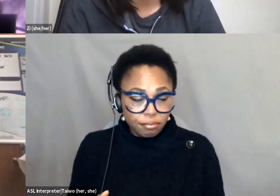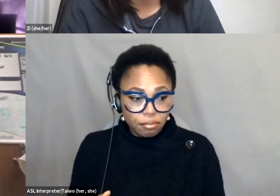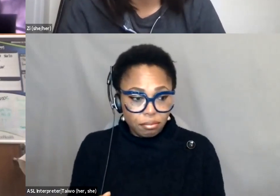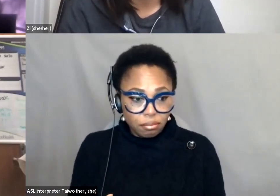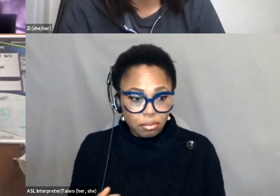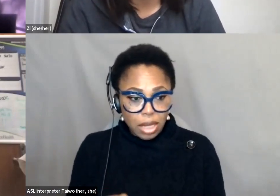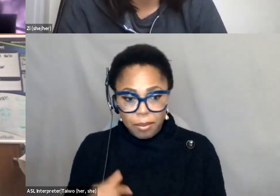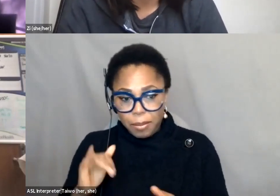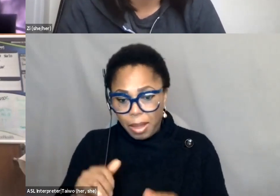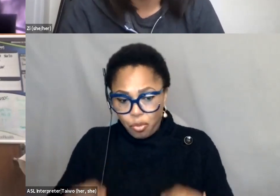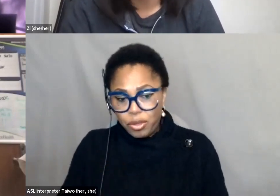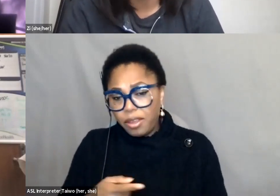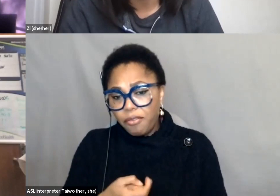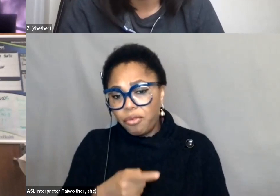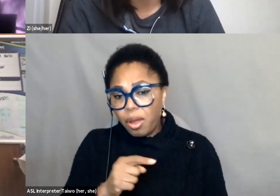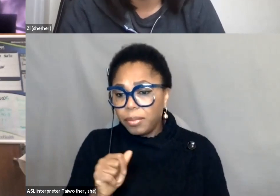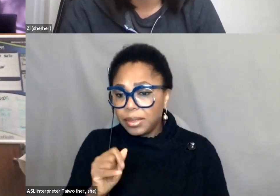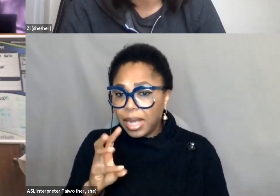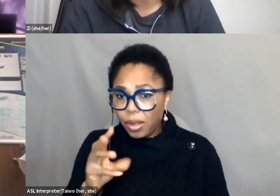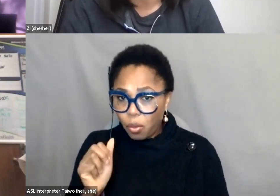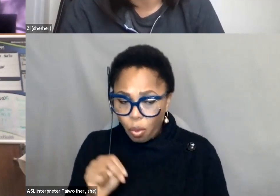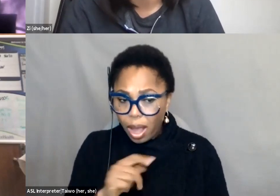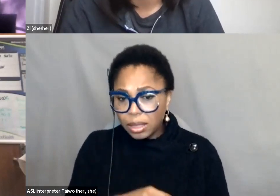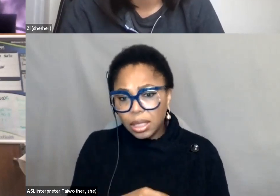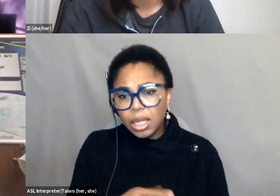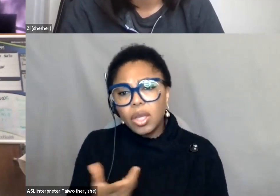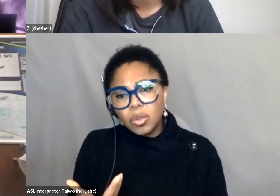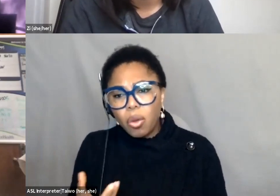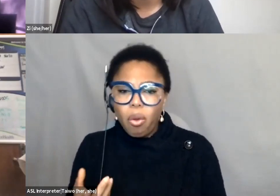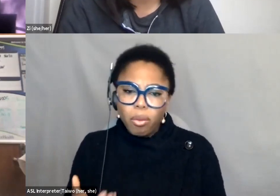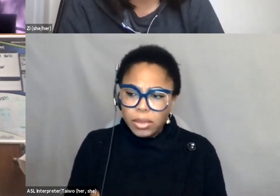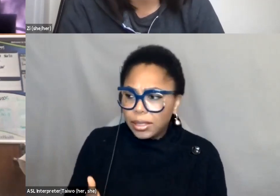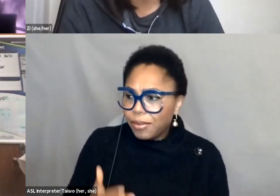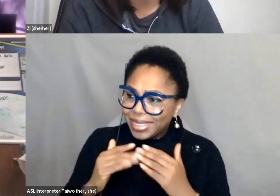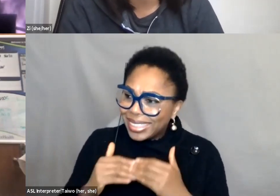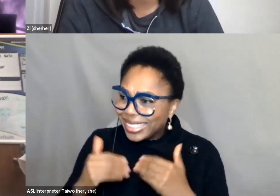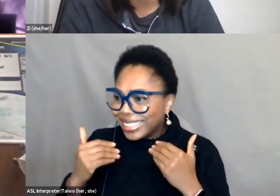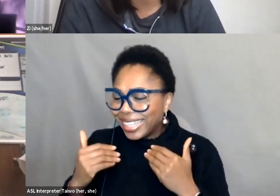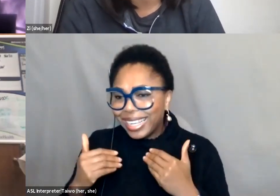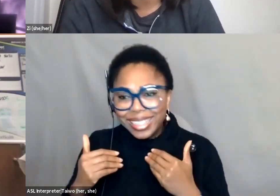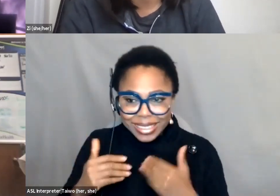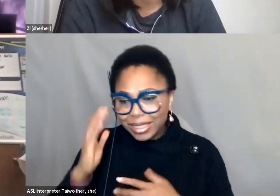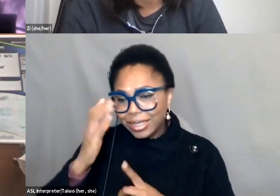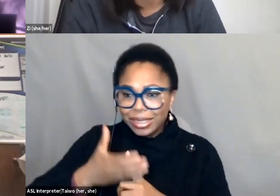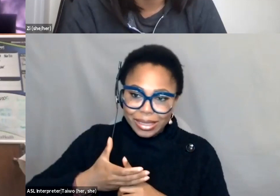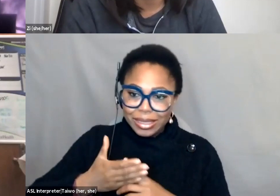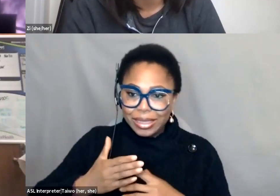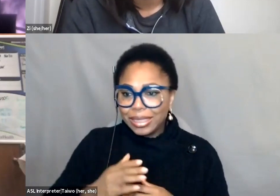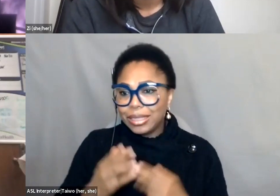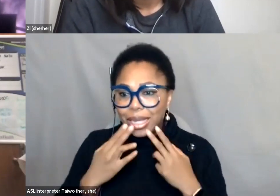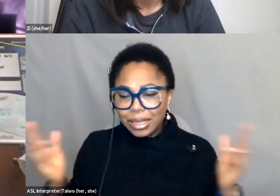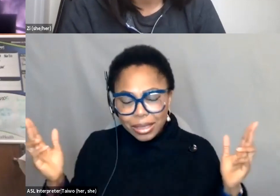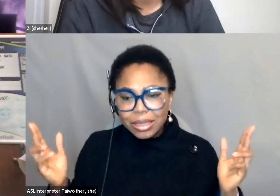really easy to just use my smile to interact with others. I put on a happy, innocent mask on my